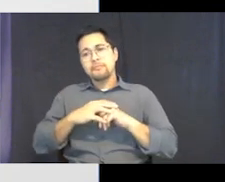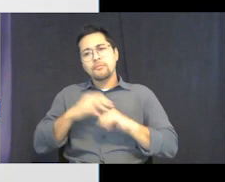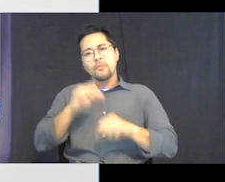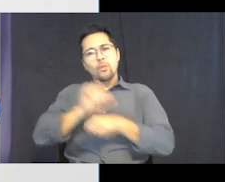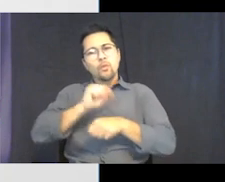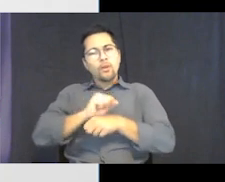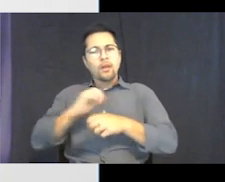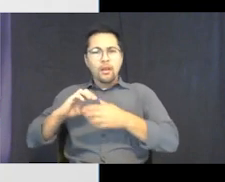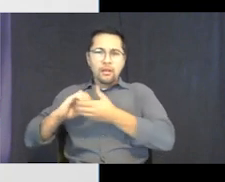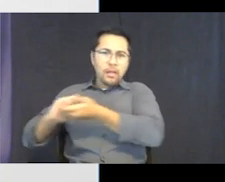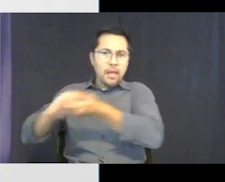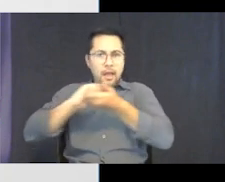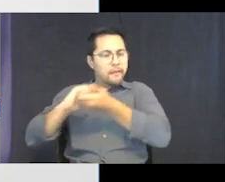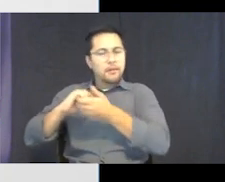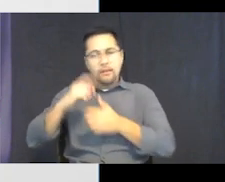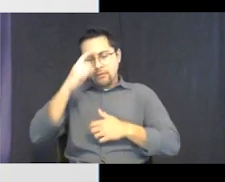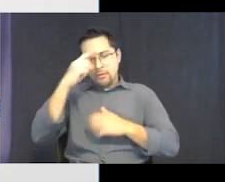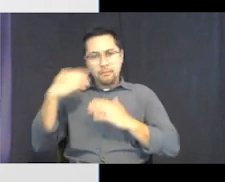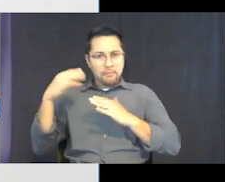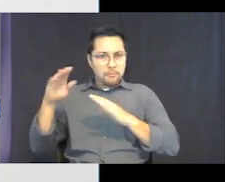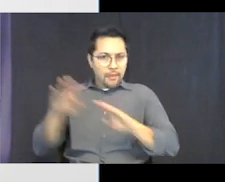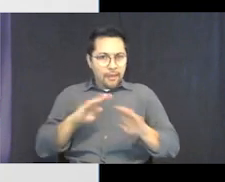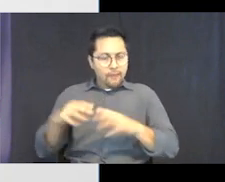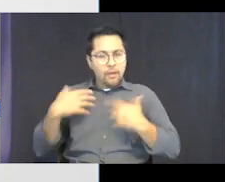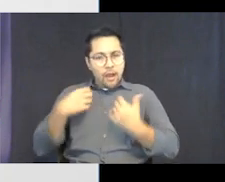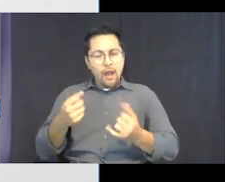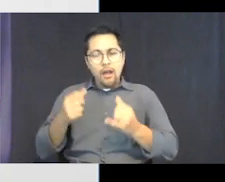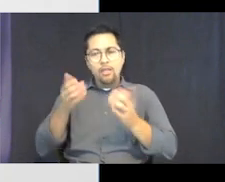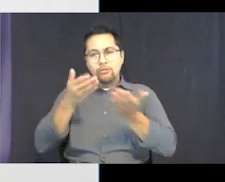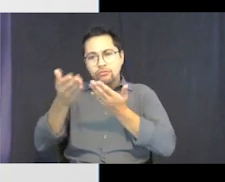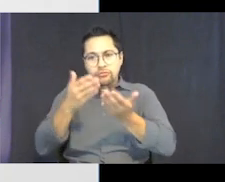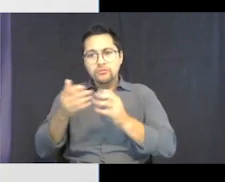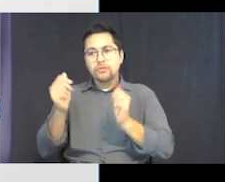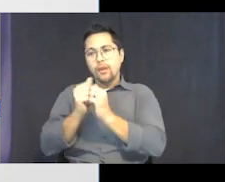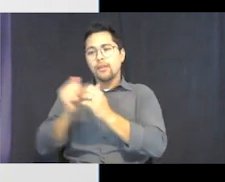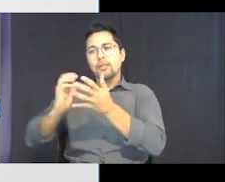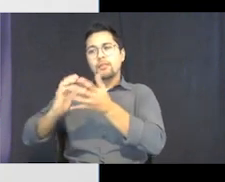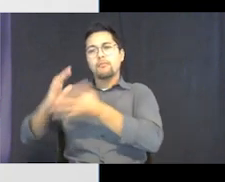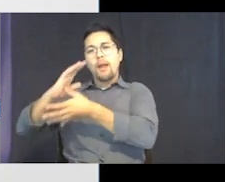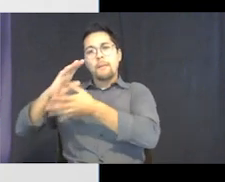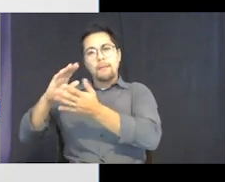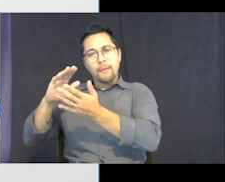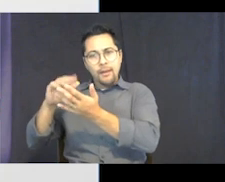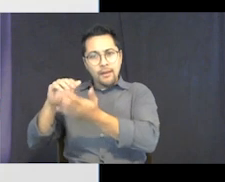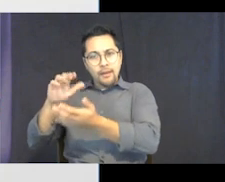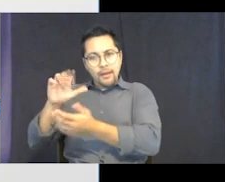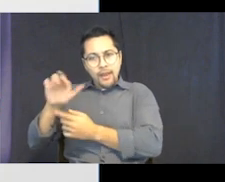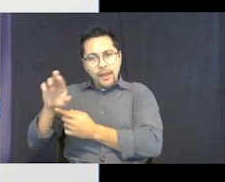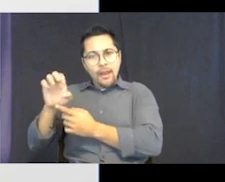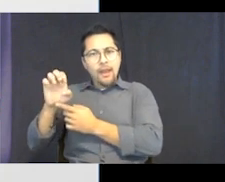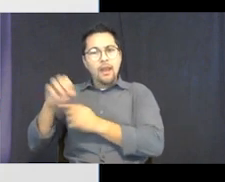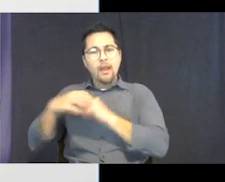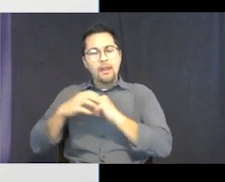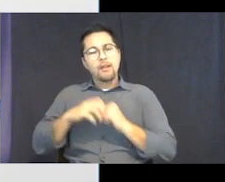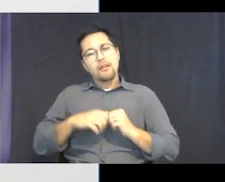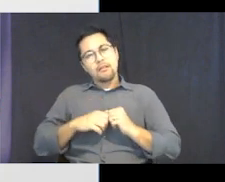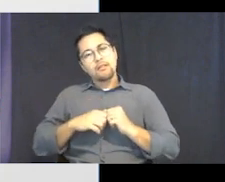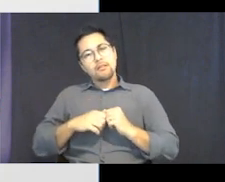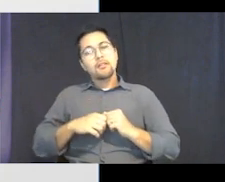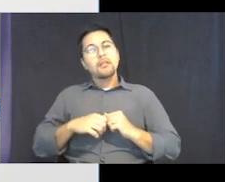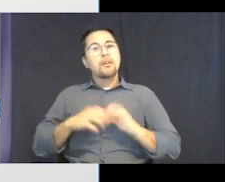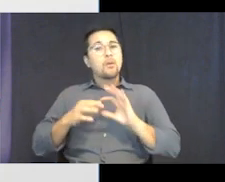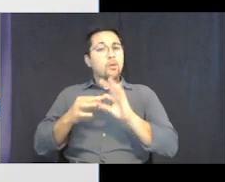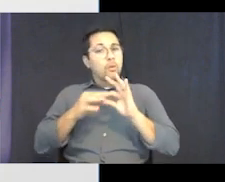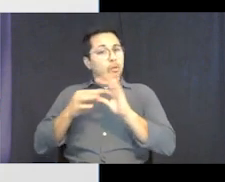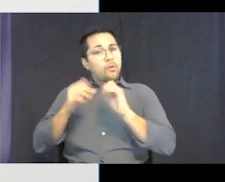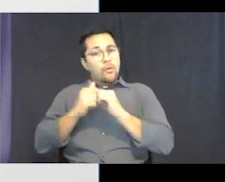deliver behavioral health services with integration of primary care and broadening the family's expectations and potential,